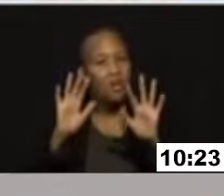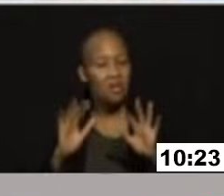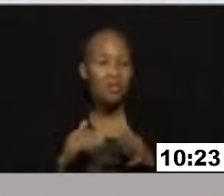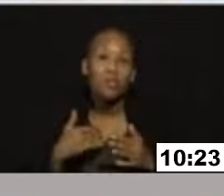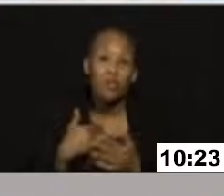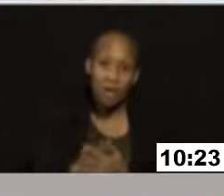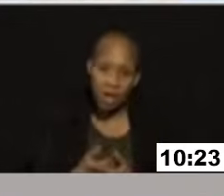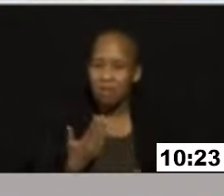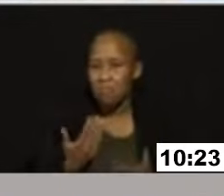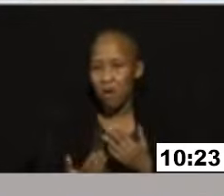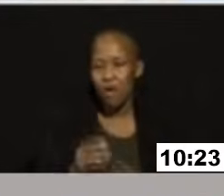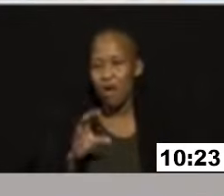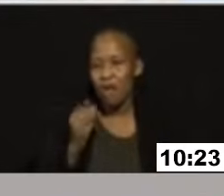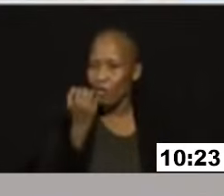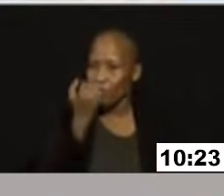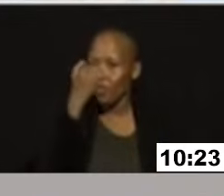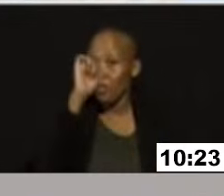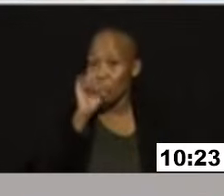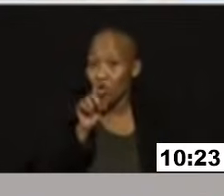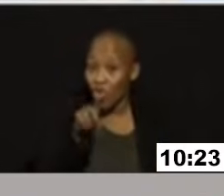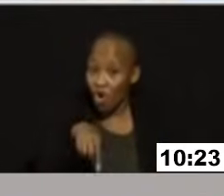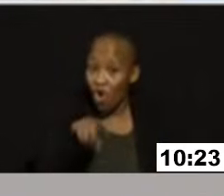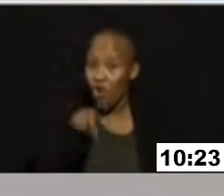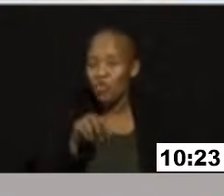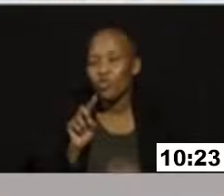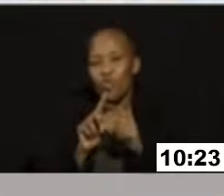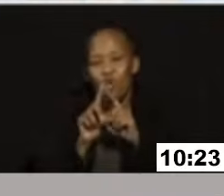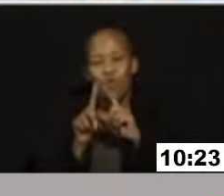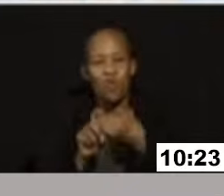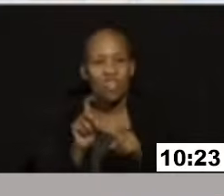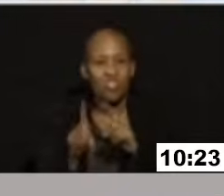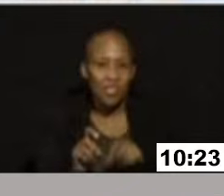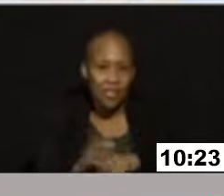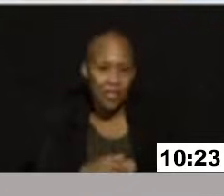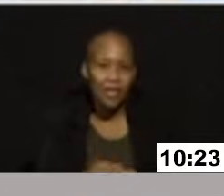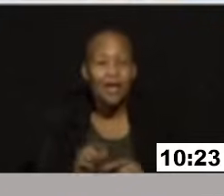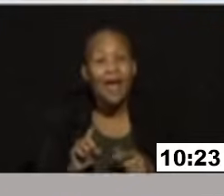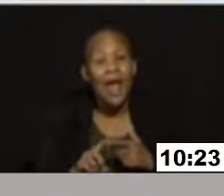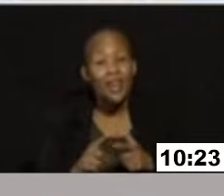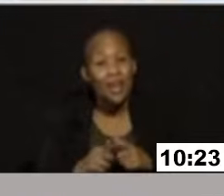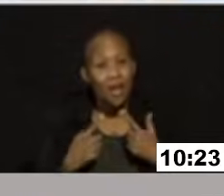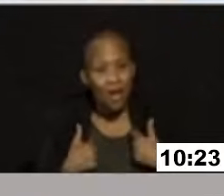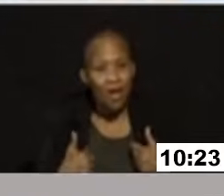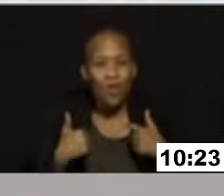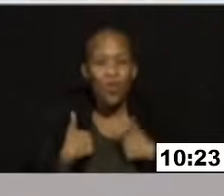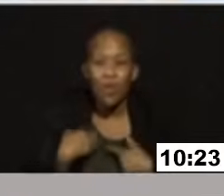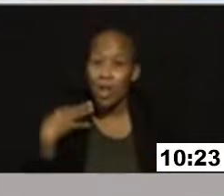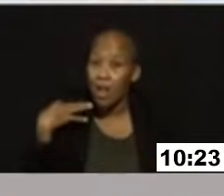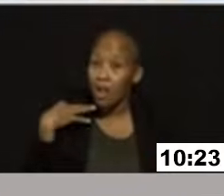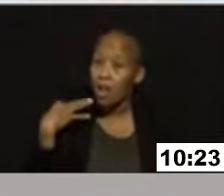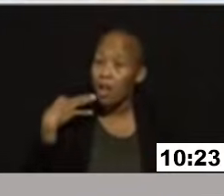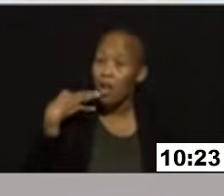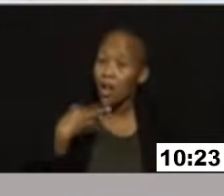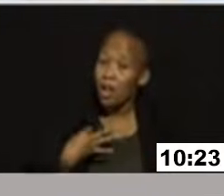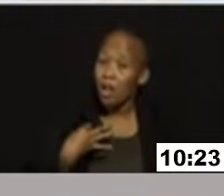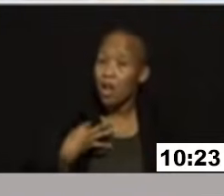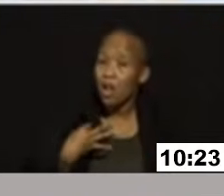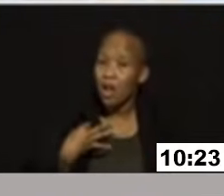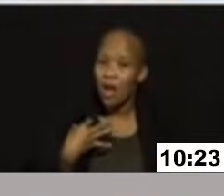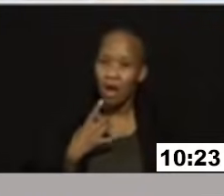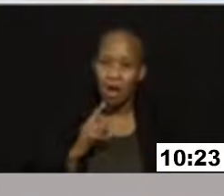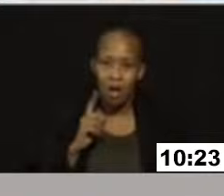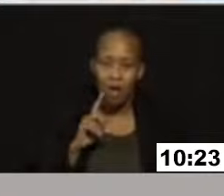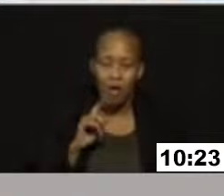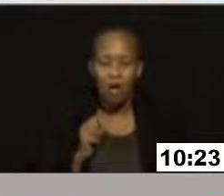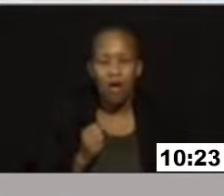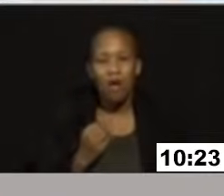those questions. So out of an abundance of caution, we then applied, I think within 48 hours of